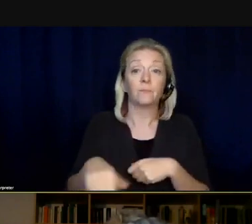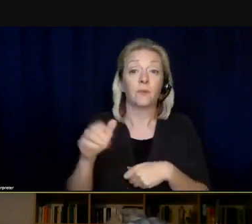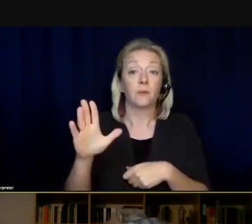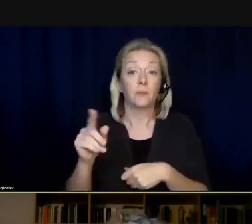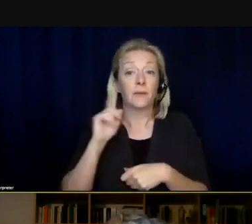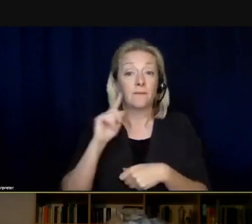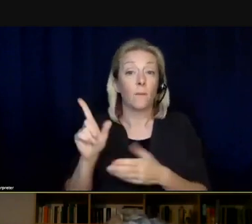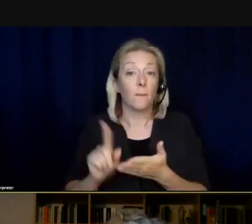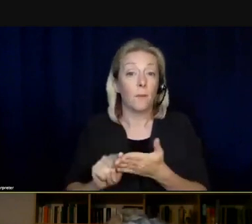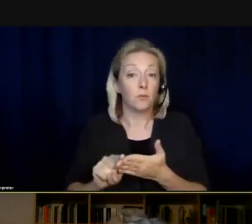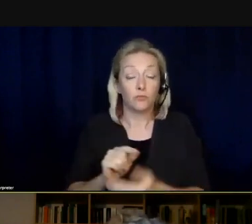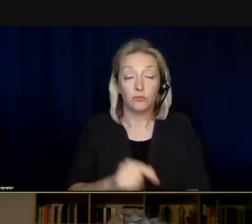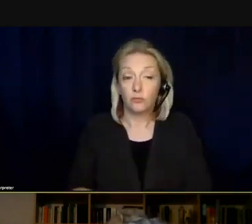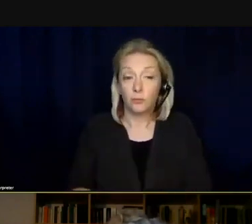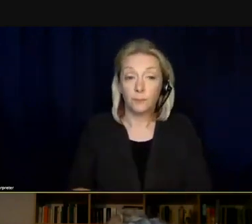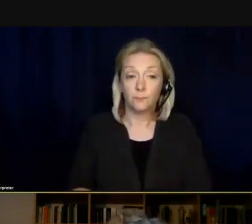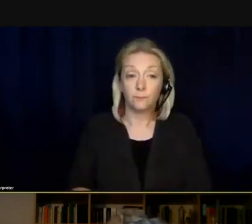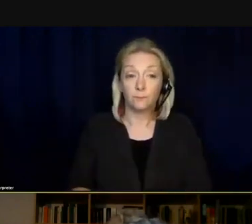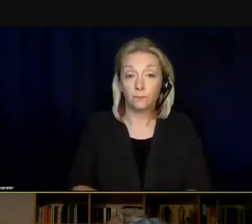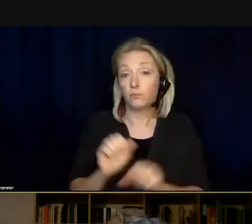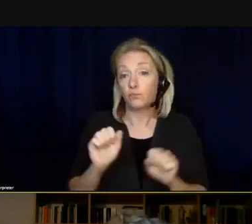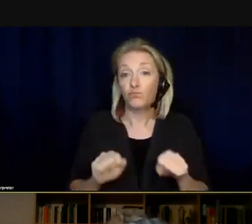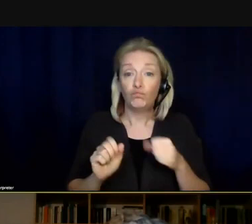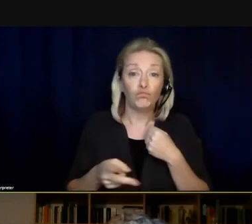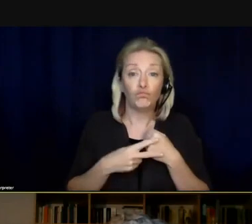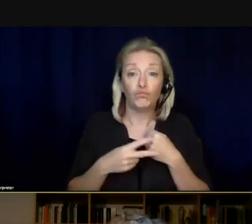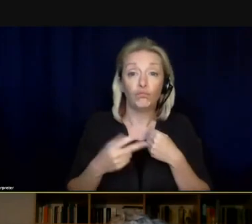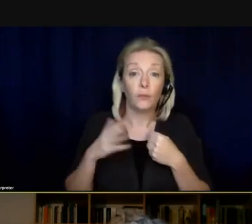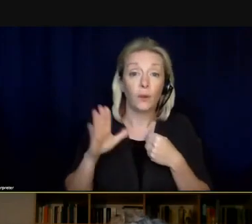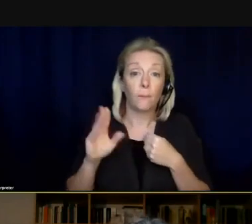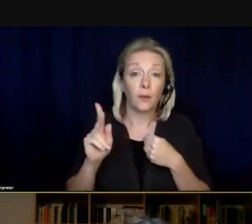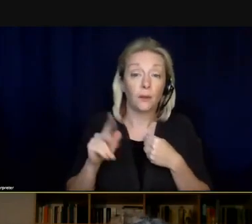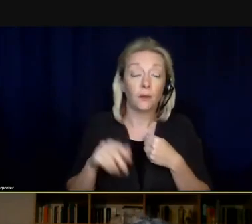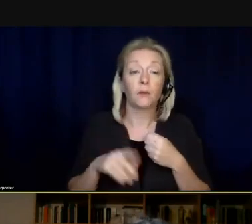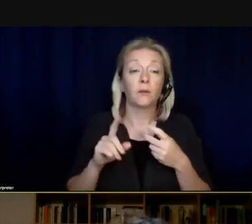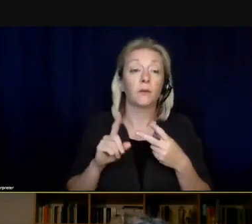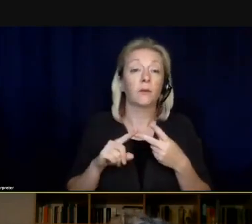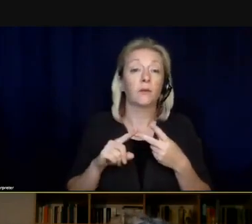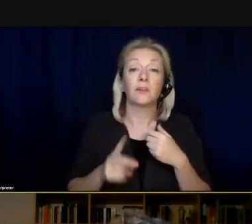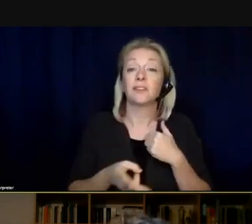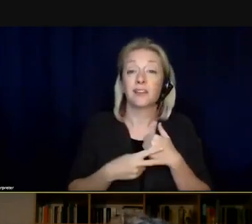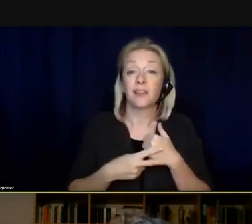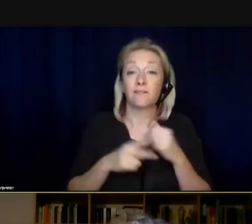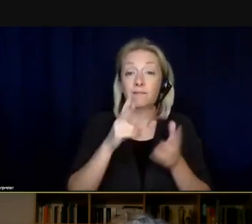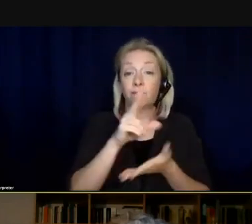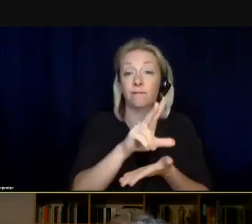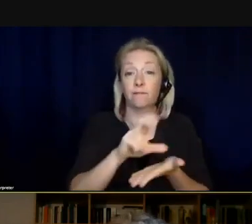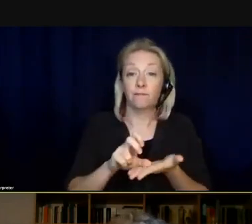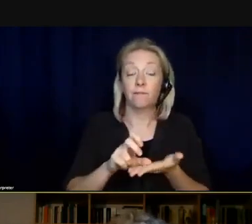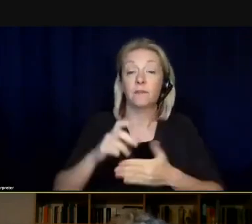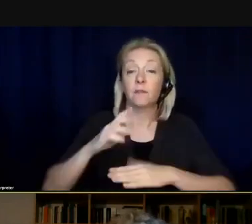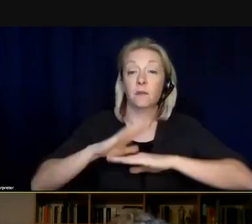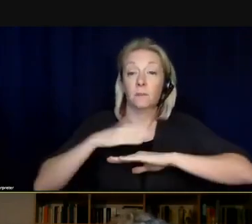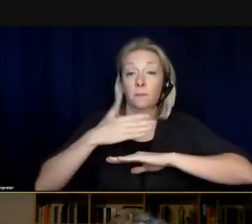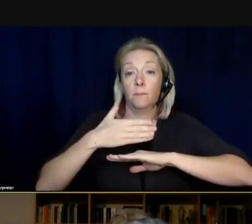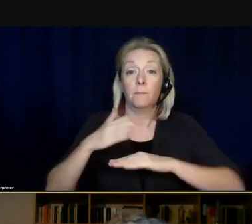publisher. So I can save in my bank. I can also save to my desktop. Now, when it